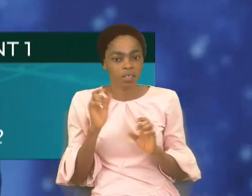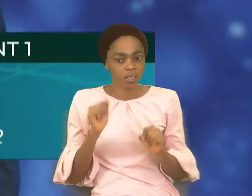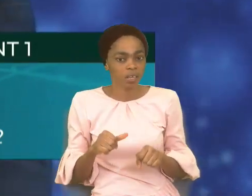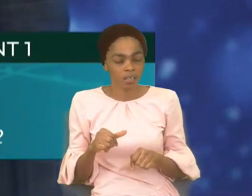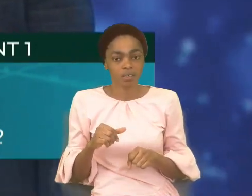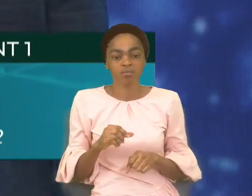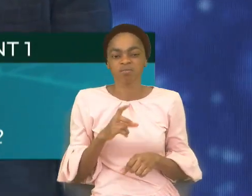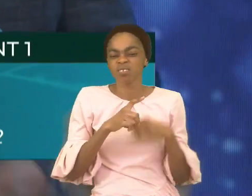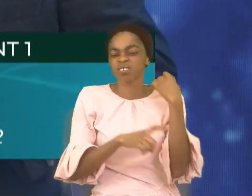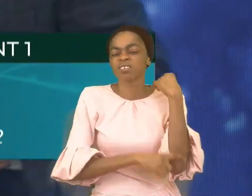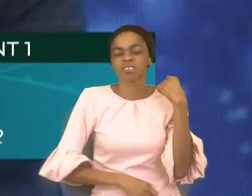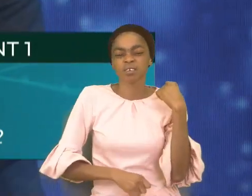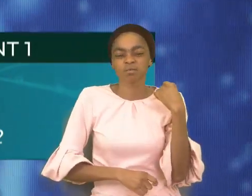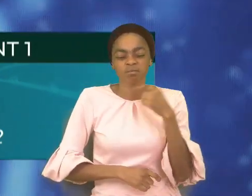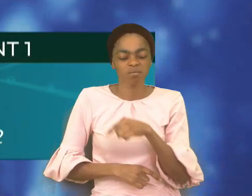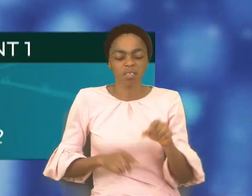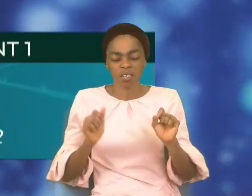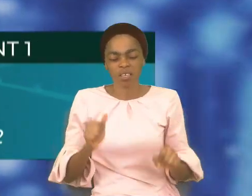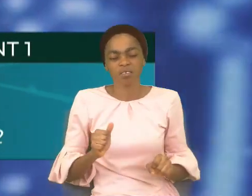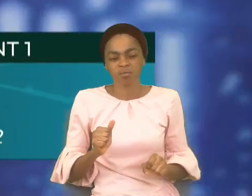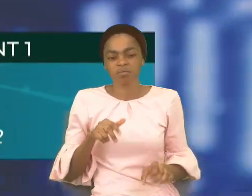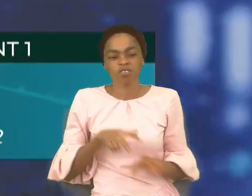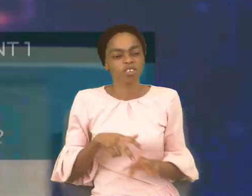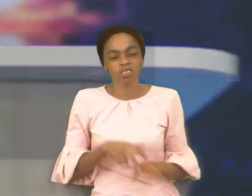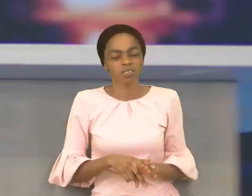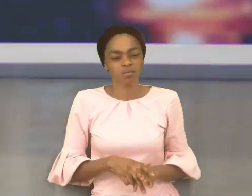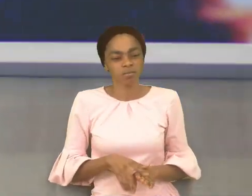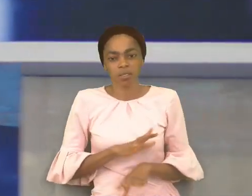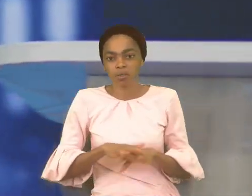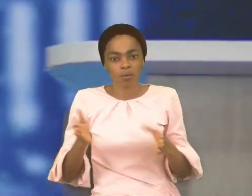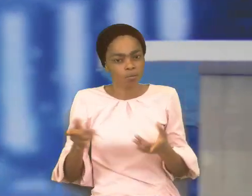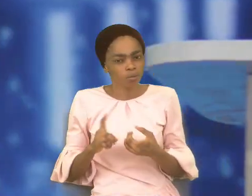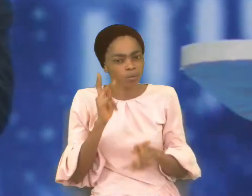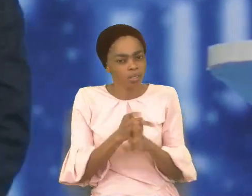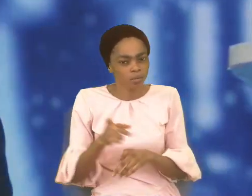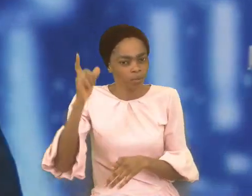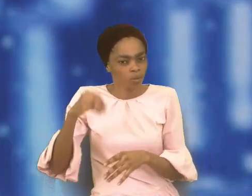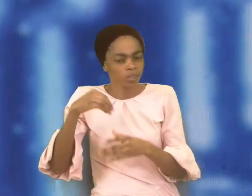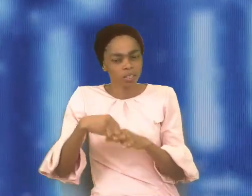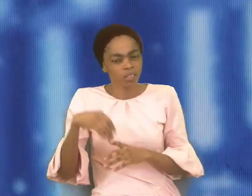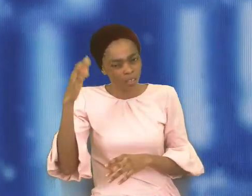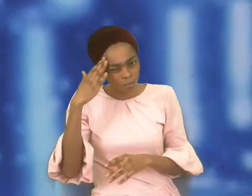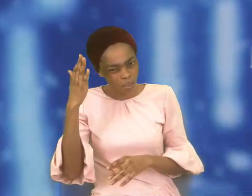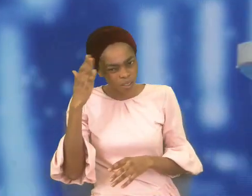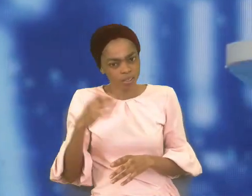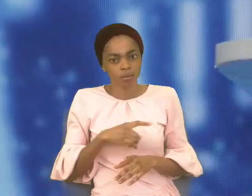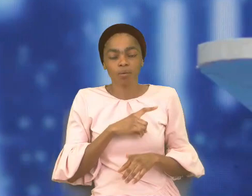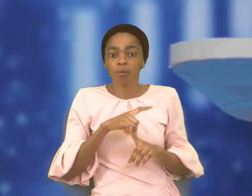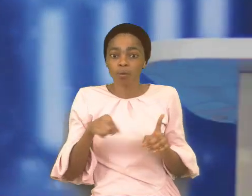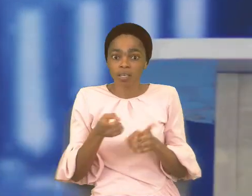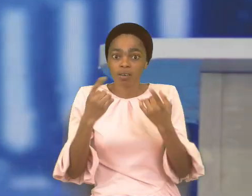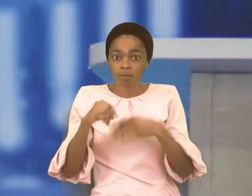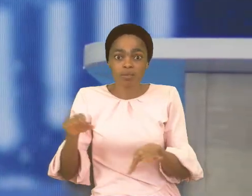want to retain God in their knowledge. When it comes to marriage, they want to retain God in their knowledge. When it comes